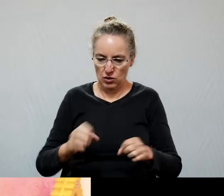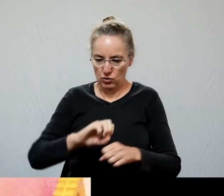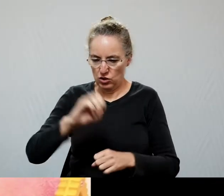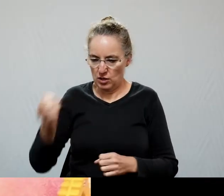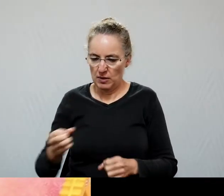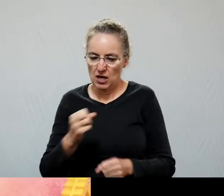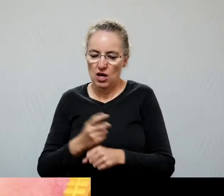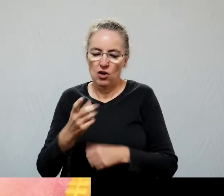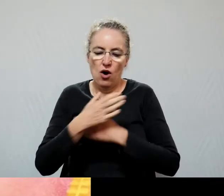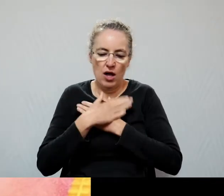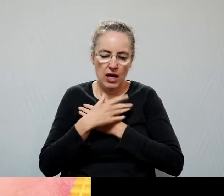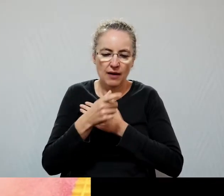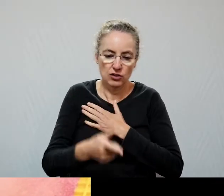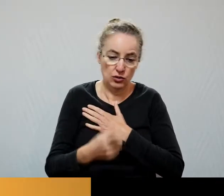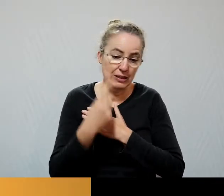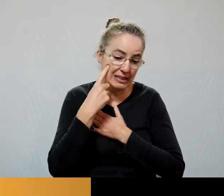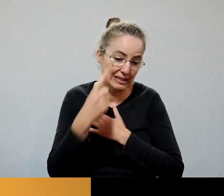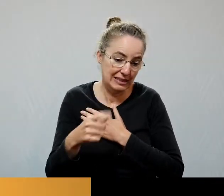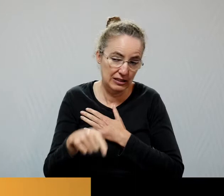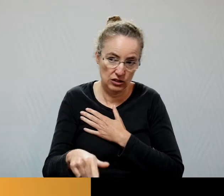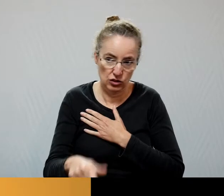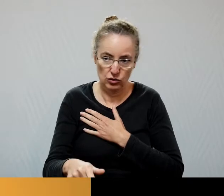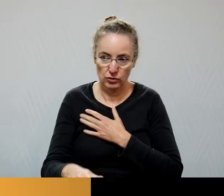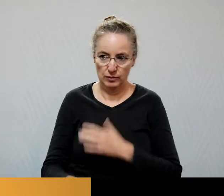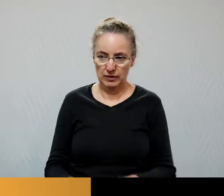he notices you as well.